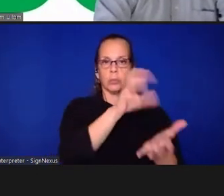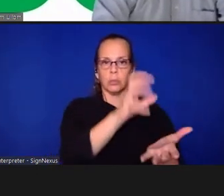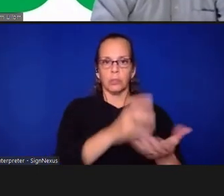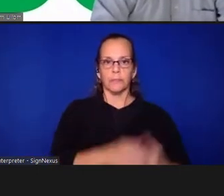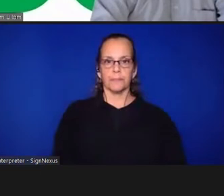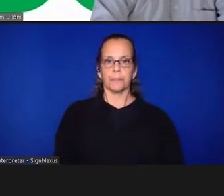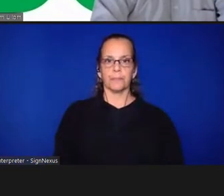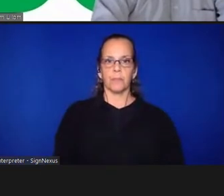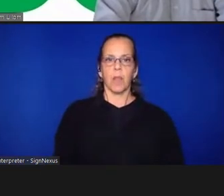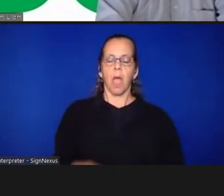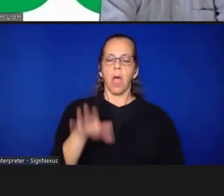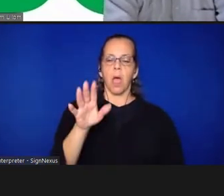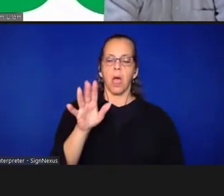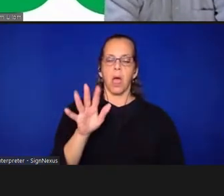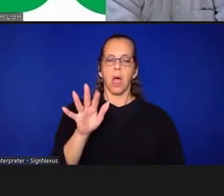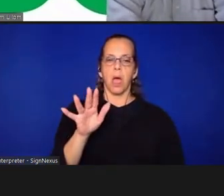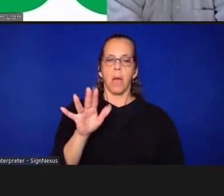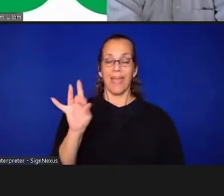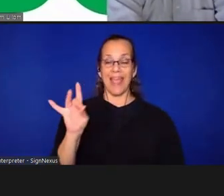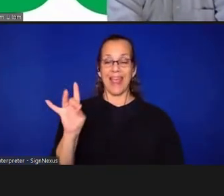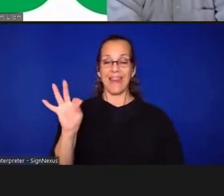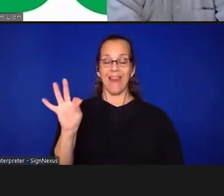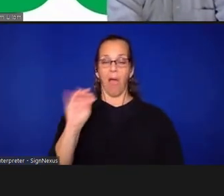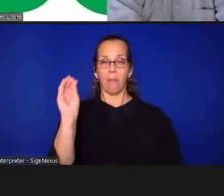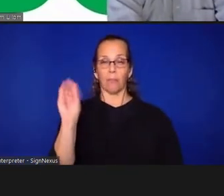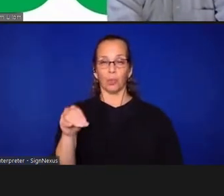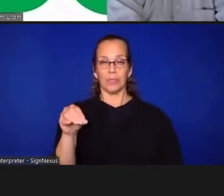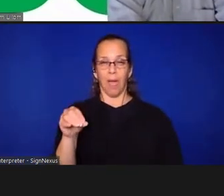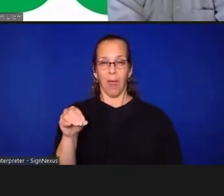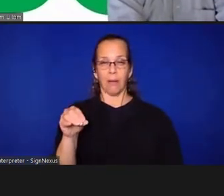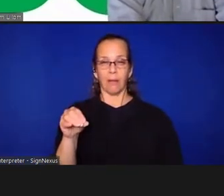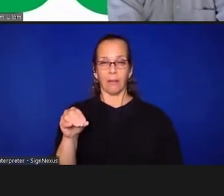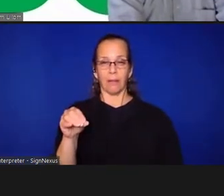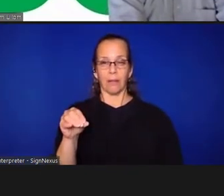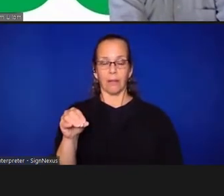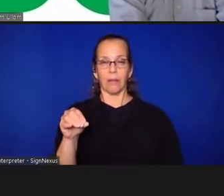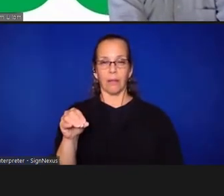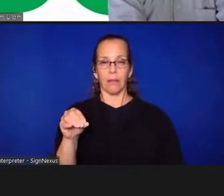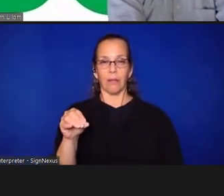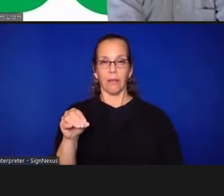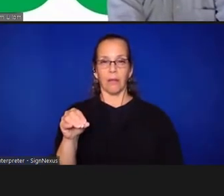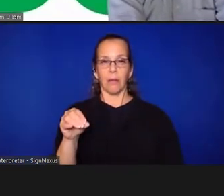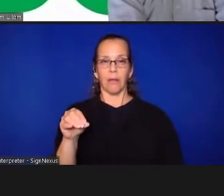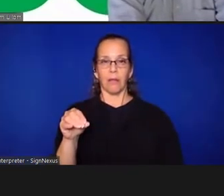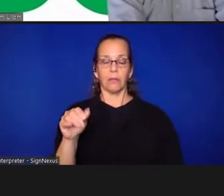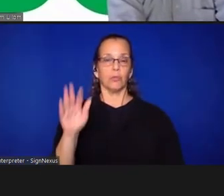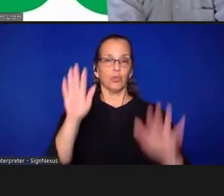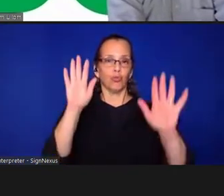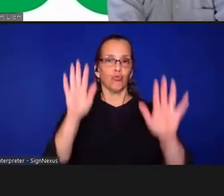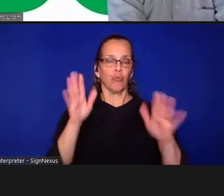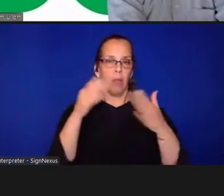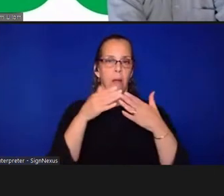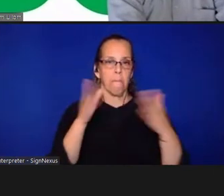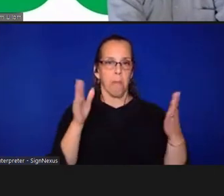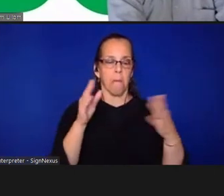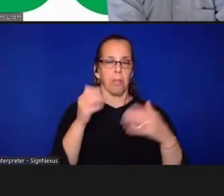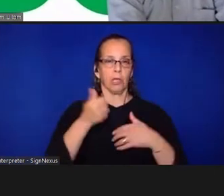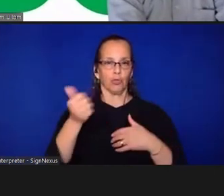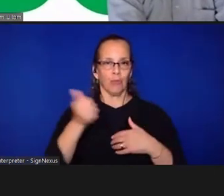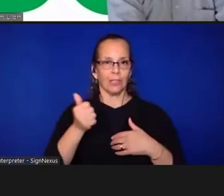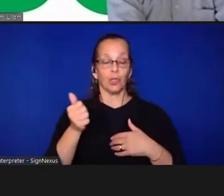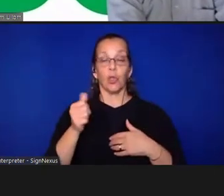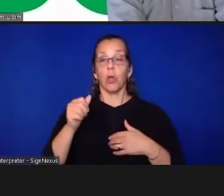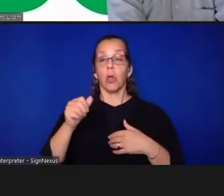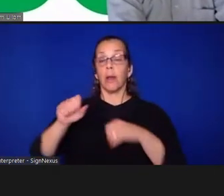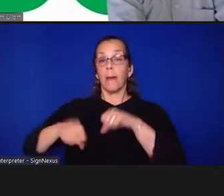uh the 89 people that use sustainable climate funding was a Transit they're just a great public transit system uh biking Bike Share and walking